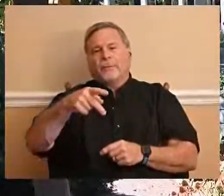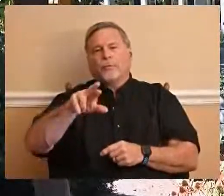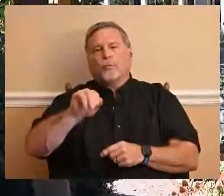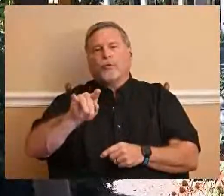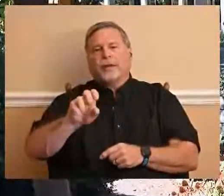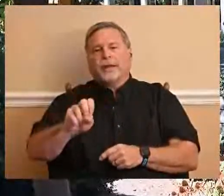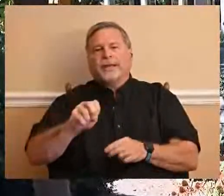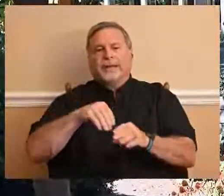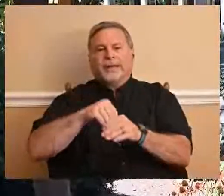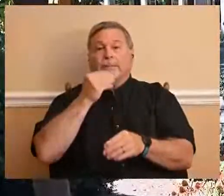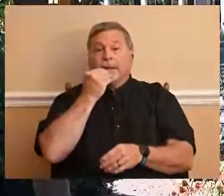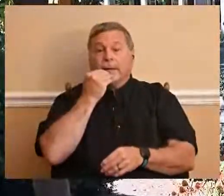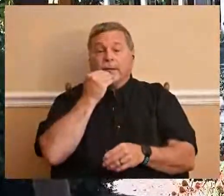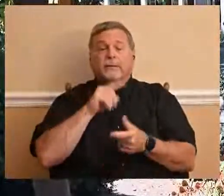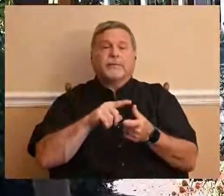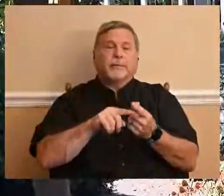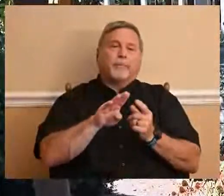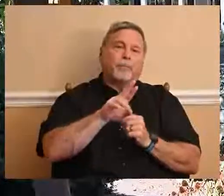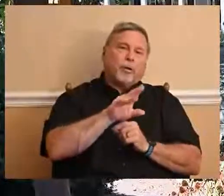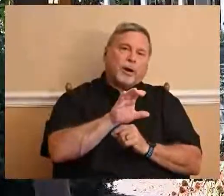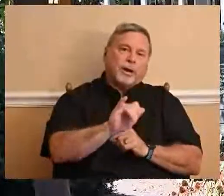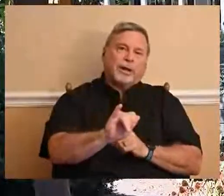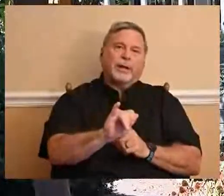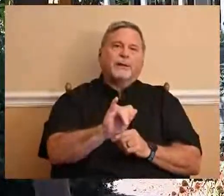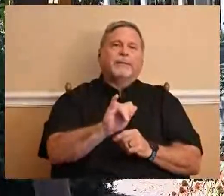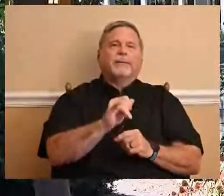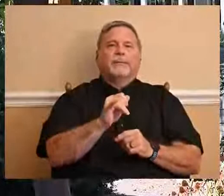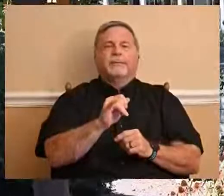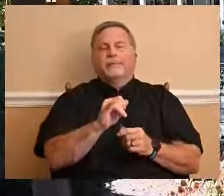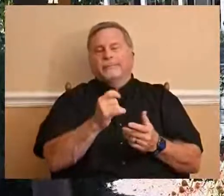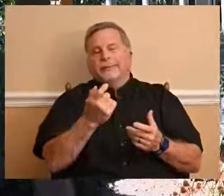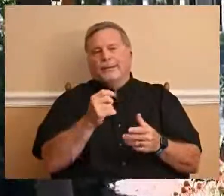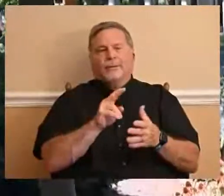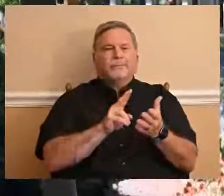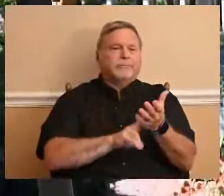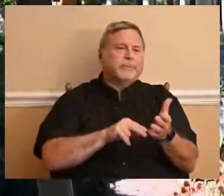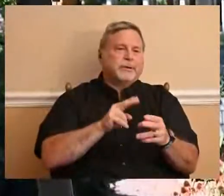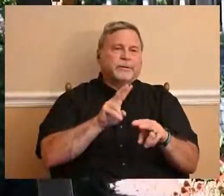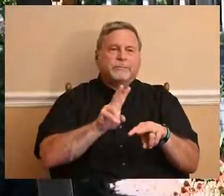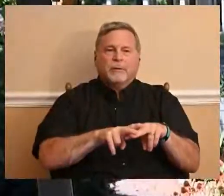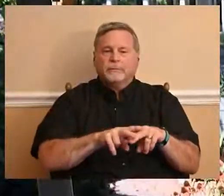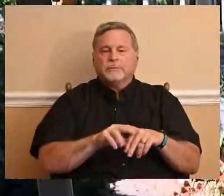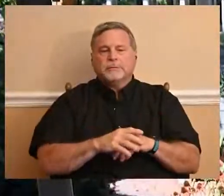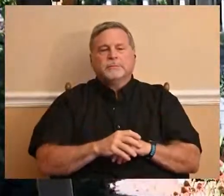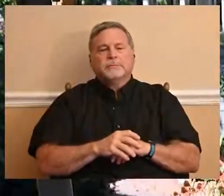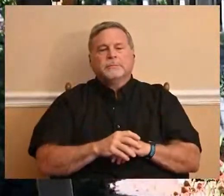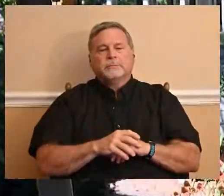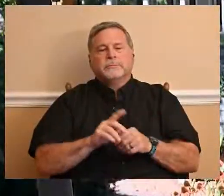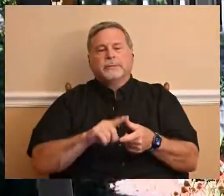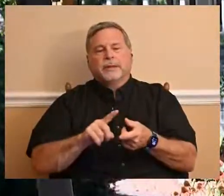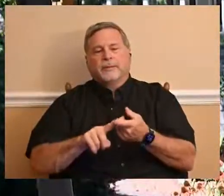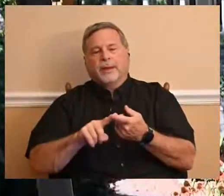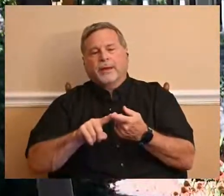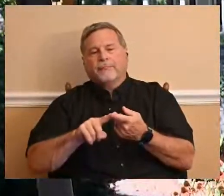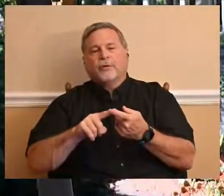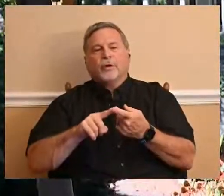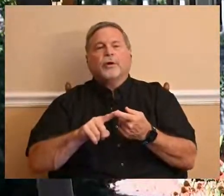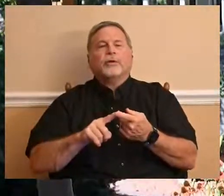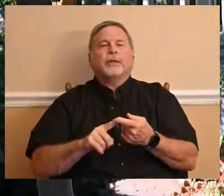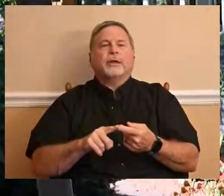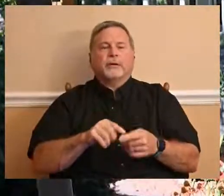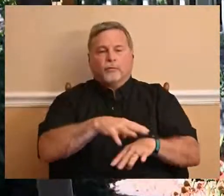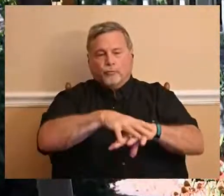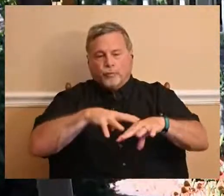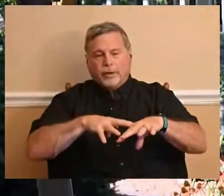Got some broccoli, came out of just some boiling water, a little butter, salt. We have the roasted peaches. We have